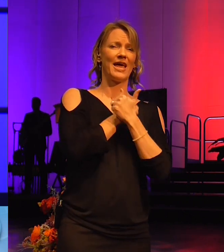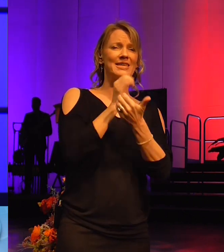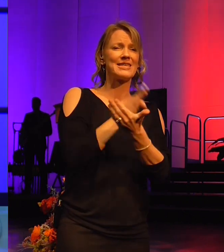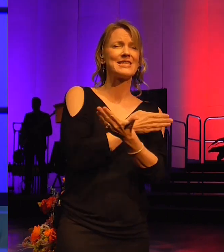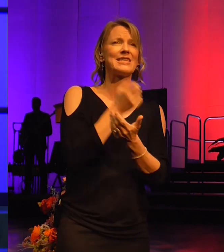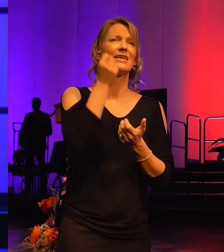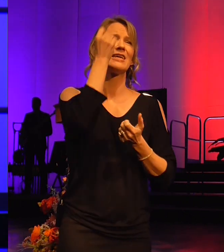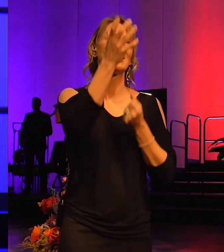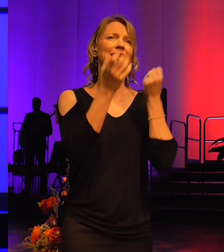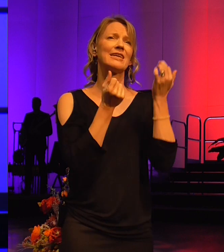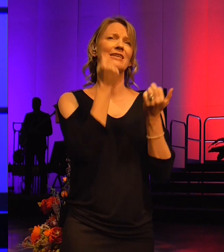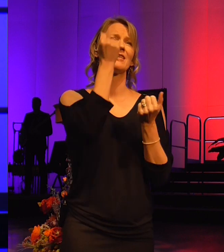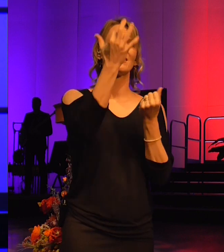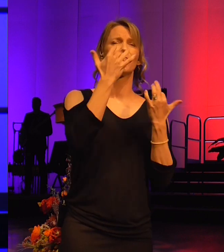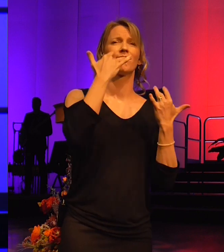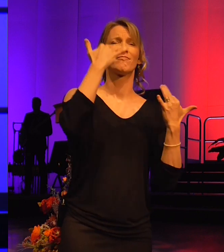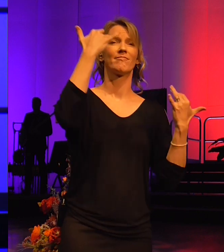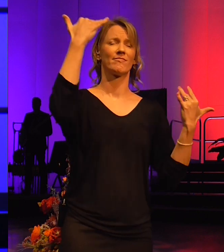sings and sings.